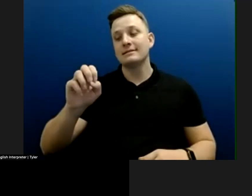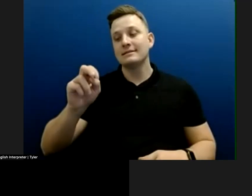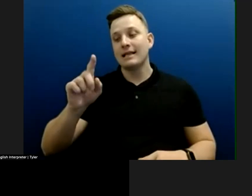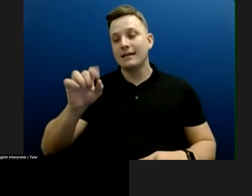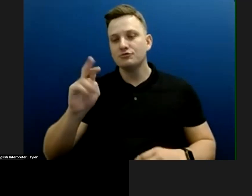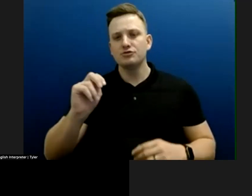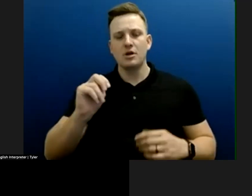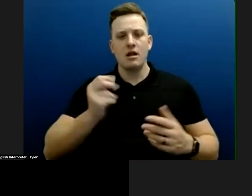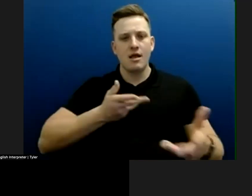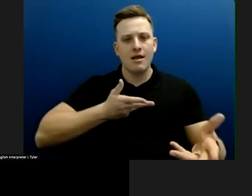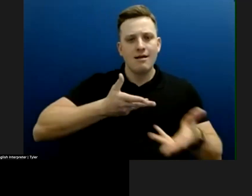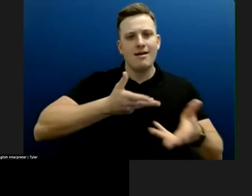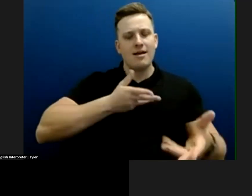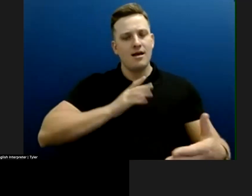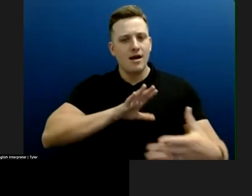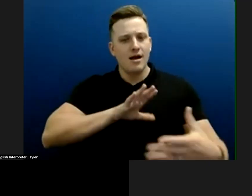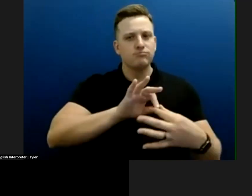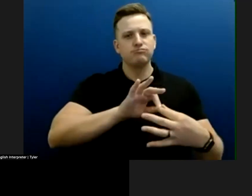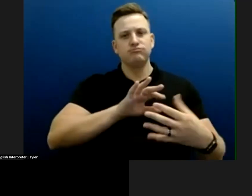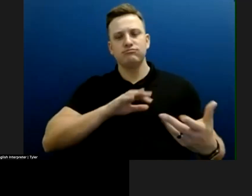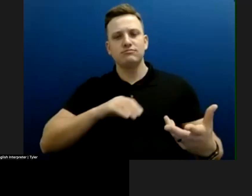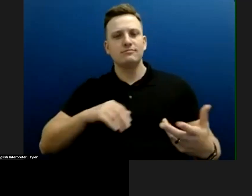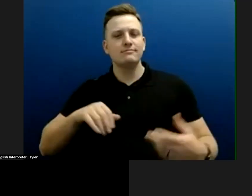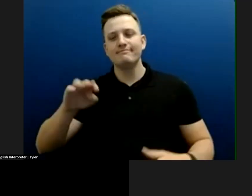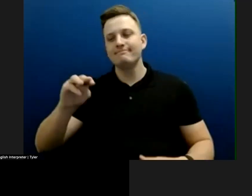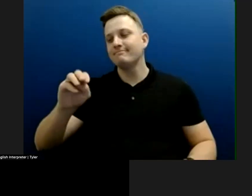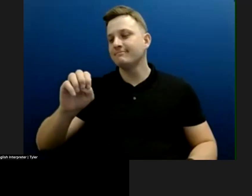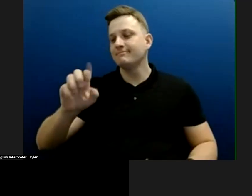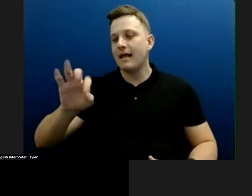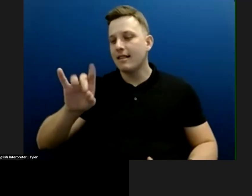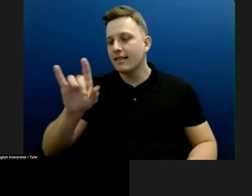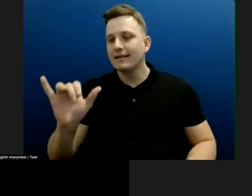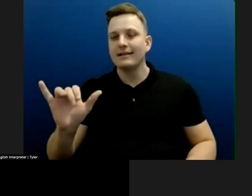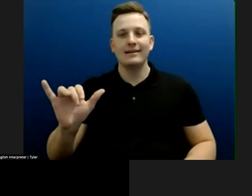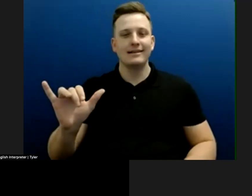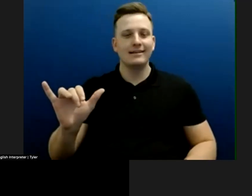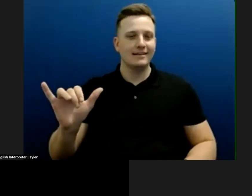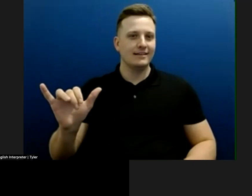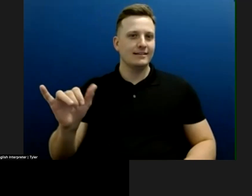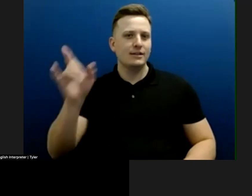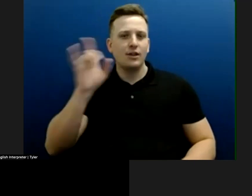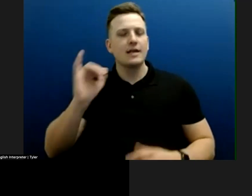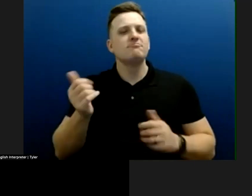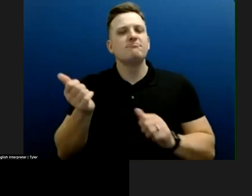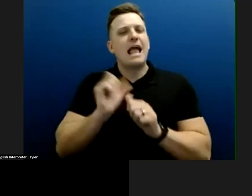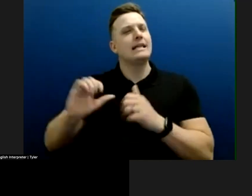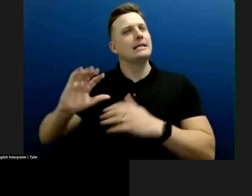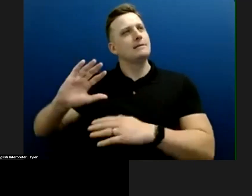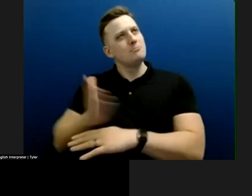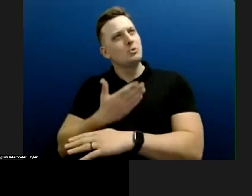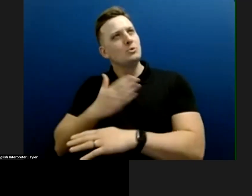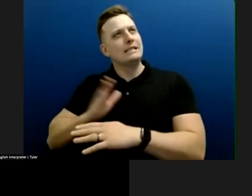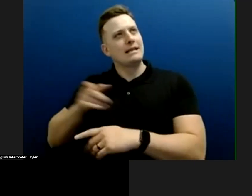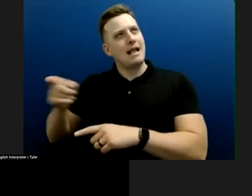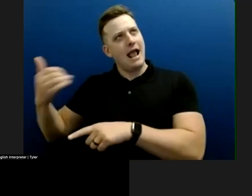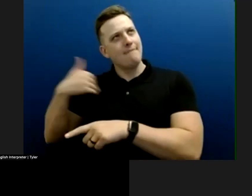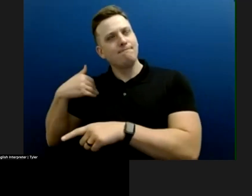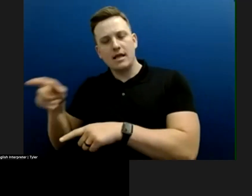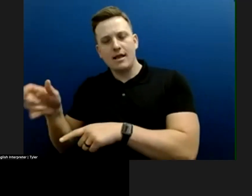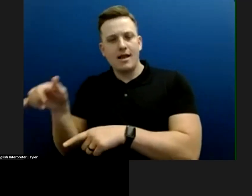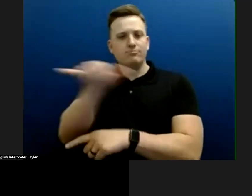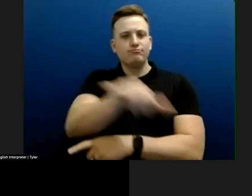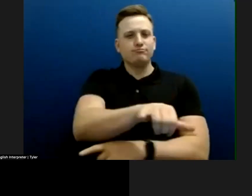melody? What could we say about a really key musical kind of form is